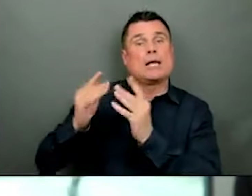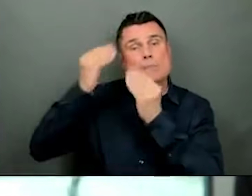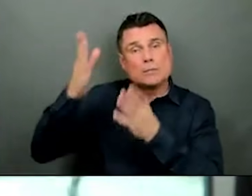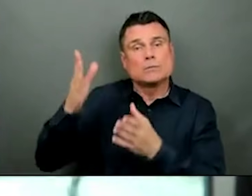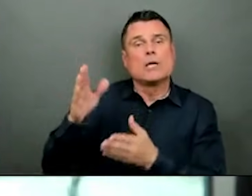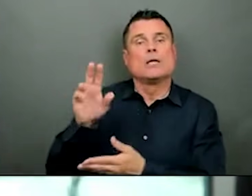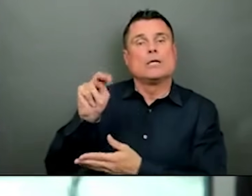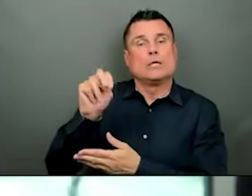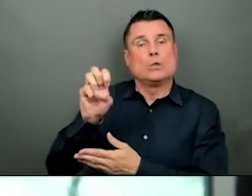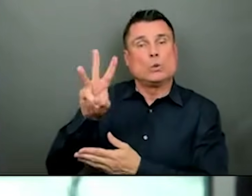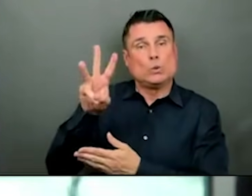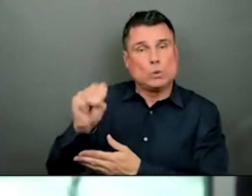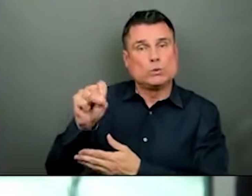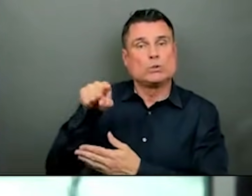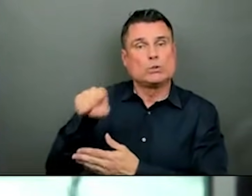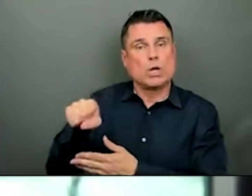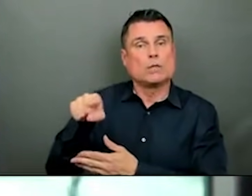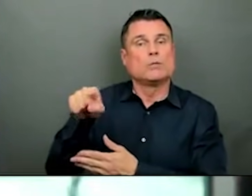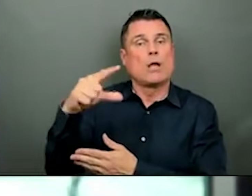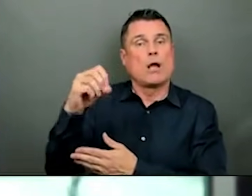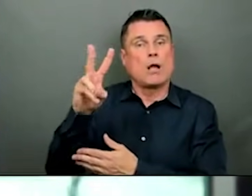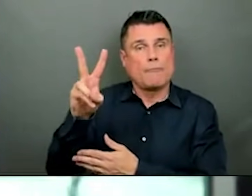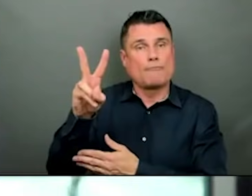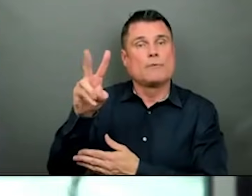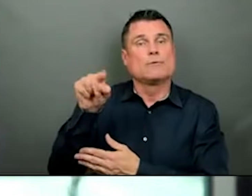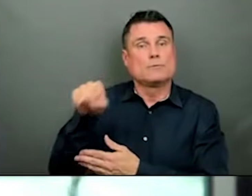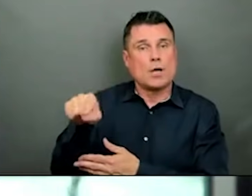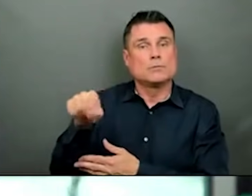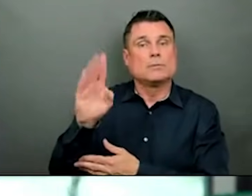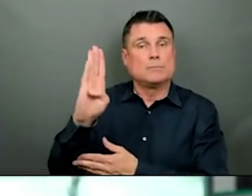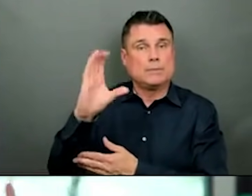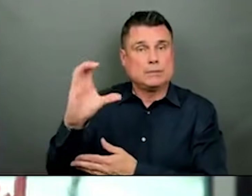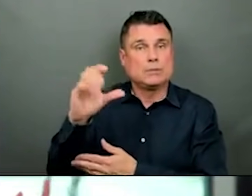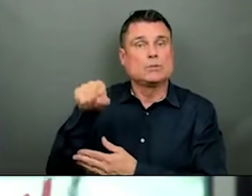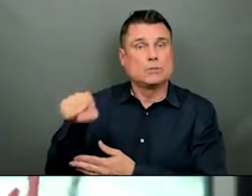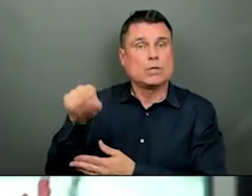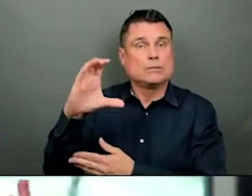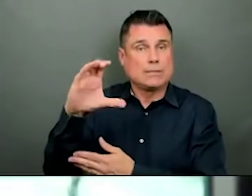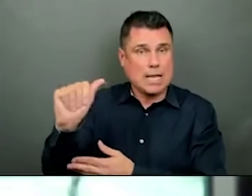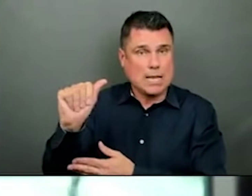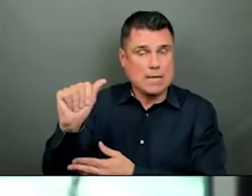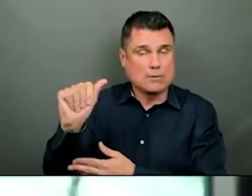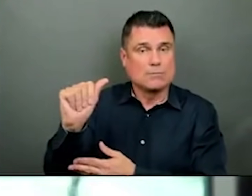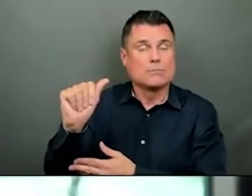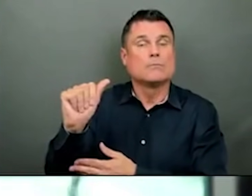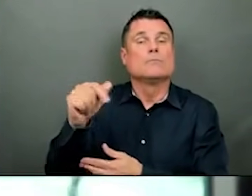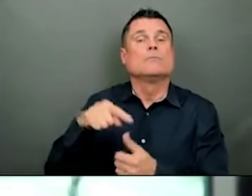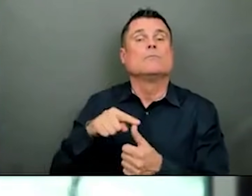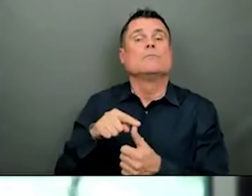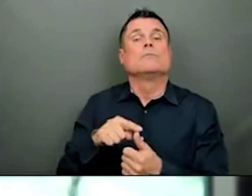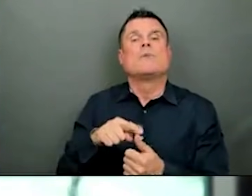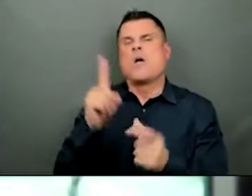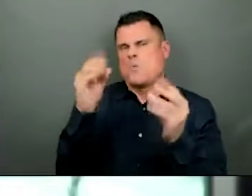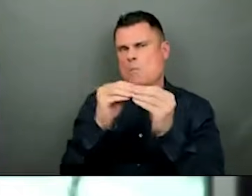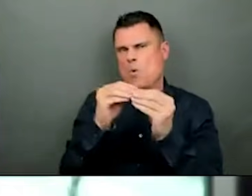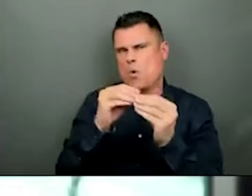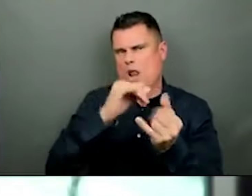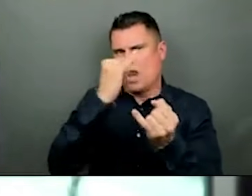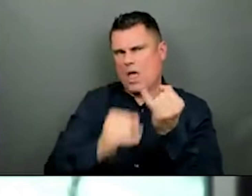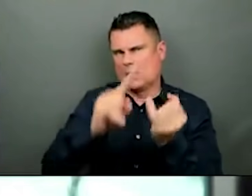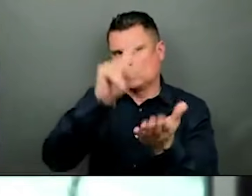news.gov.bc.ca. Our last question today is from Tanya Fletcher at CBC. I was just going to say it's competitive advantage. That's what I was trying to think